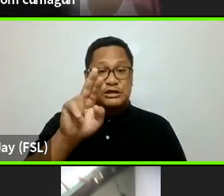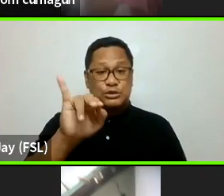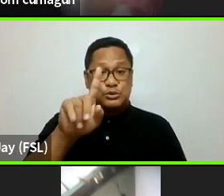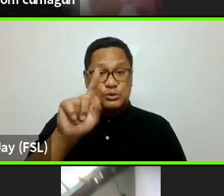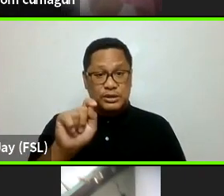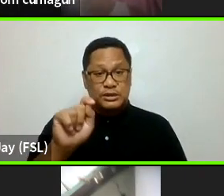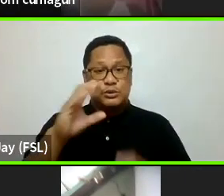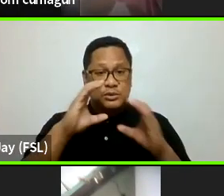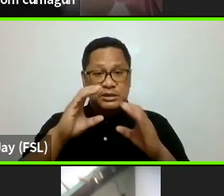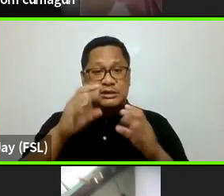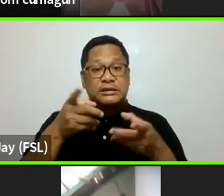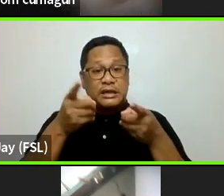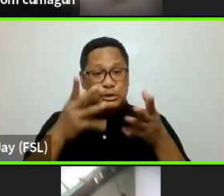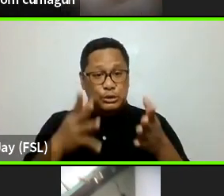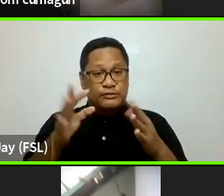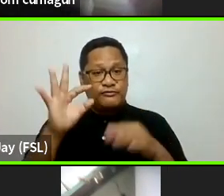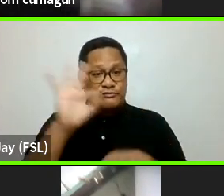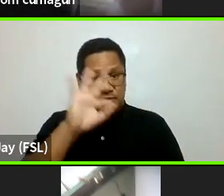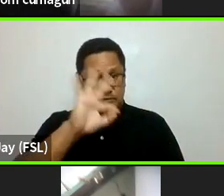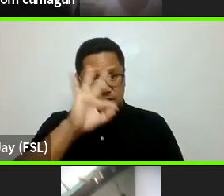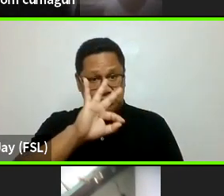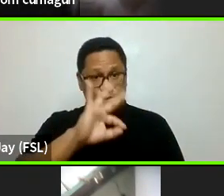Director is Filipino.